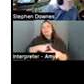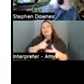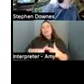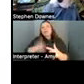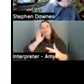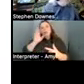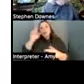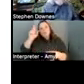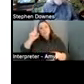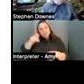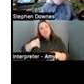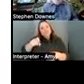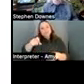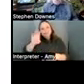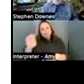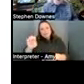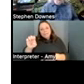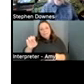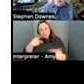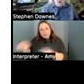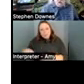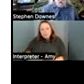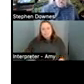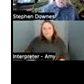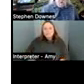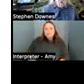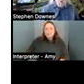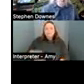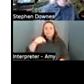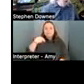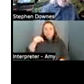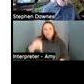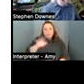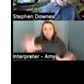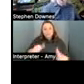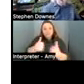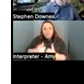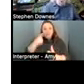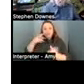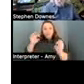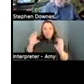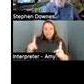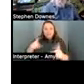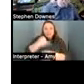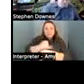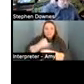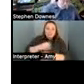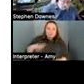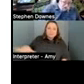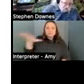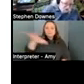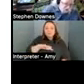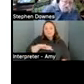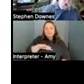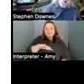so this is a challenge for educational institutions right from